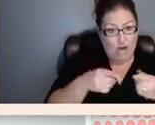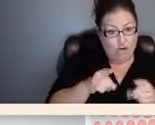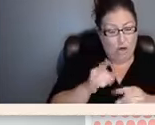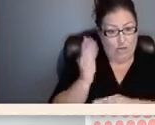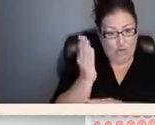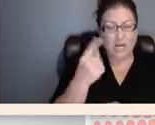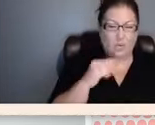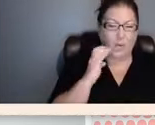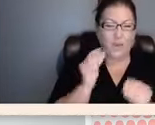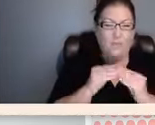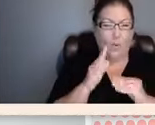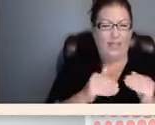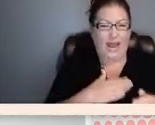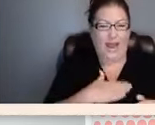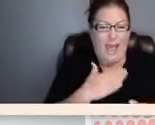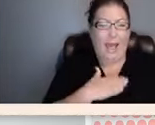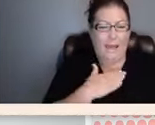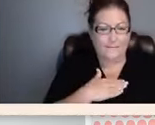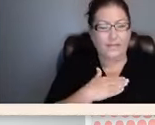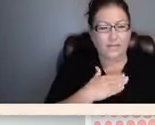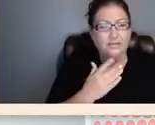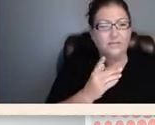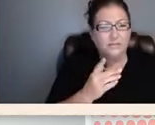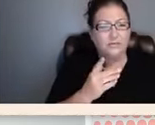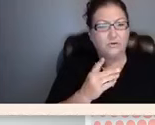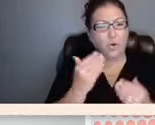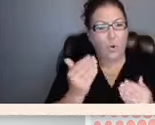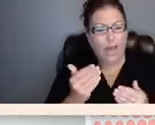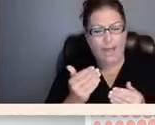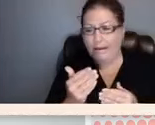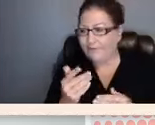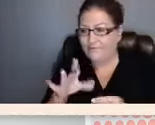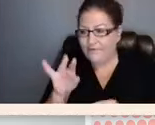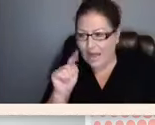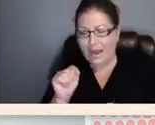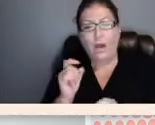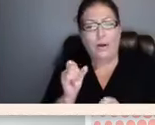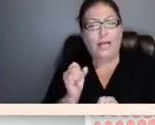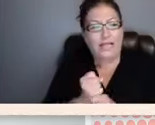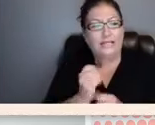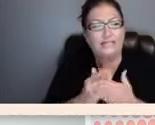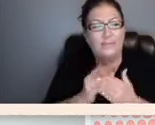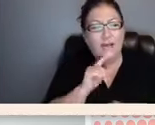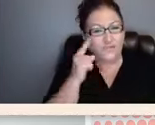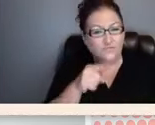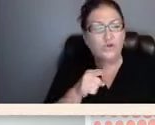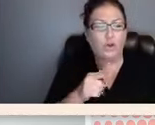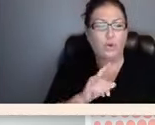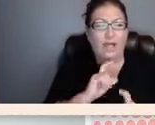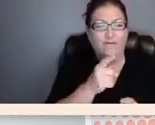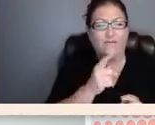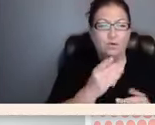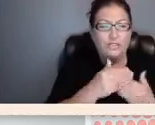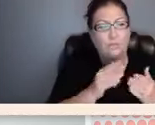to take it back and go ahead and formulate some responses for you and give you some direction.